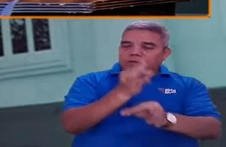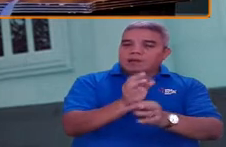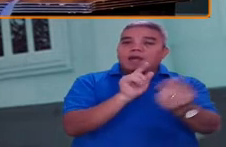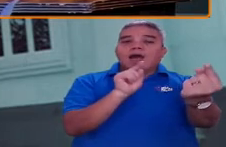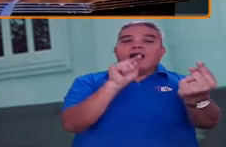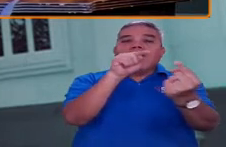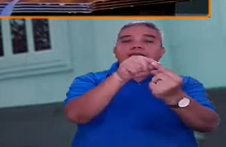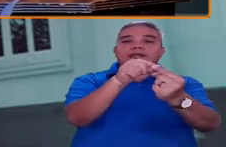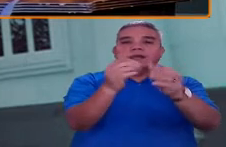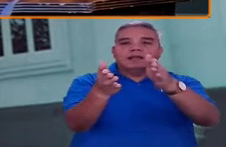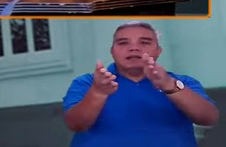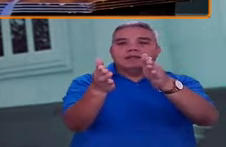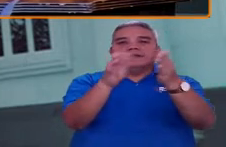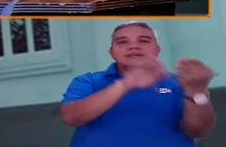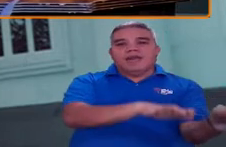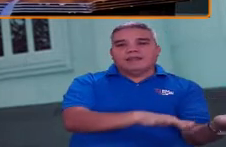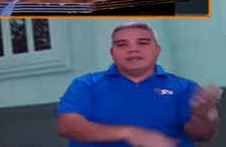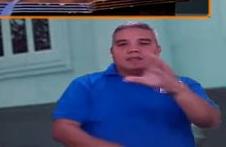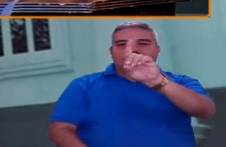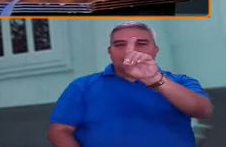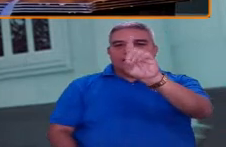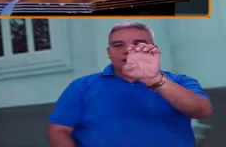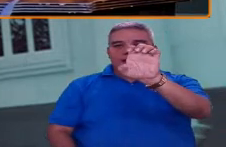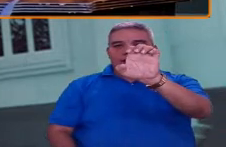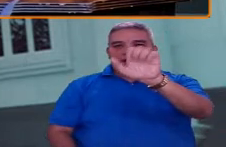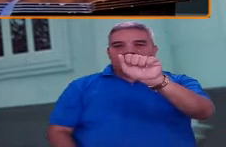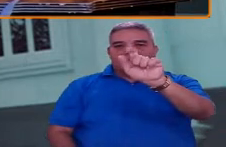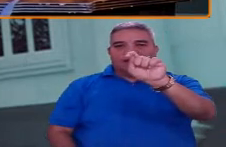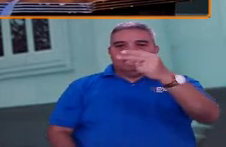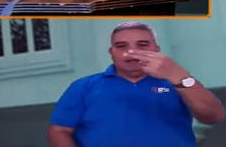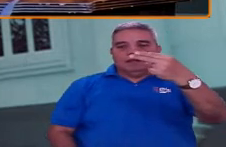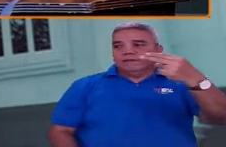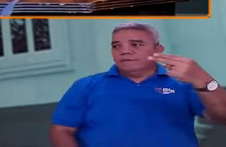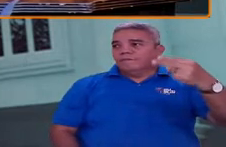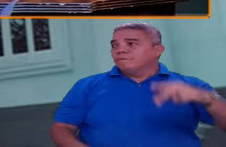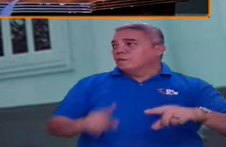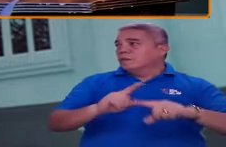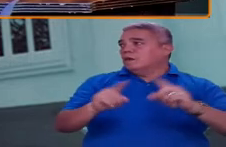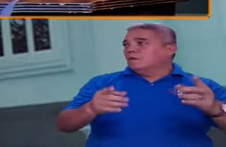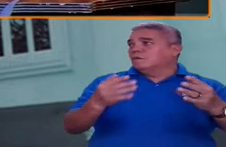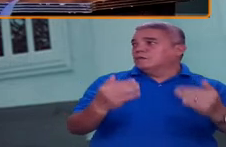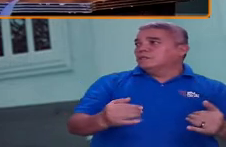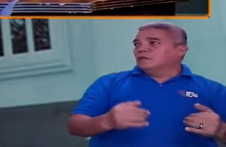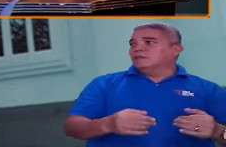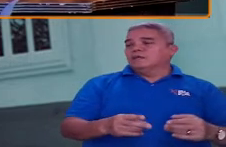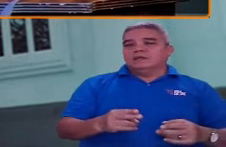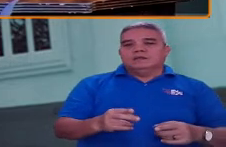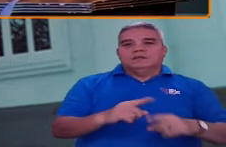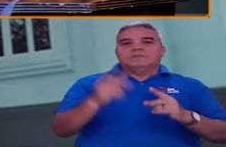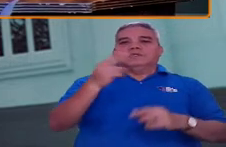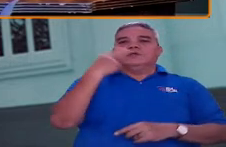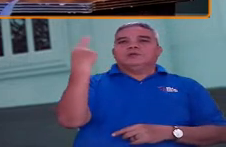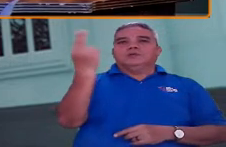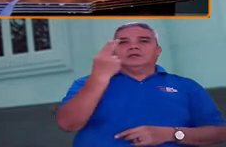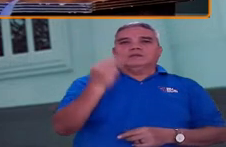until death. So where are the points that we are going to talakay?